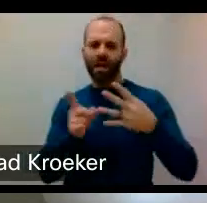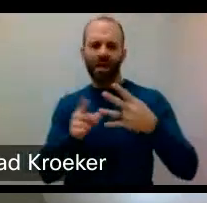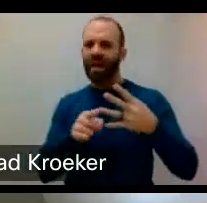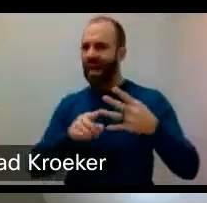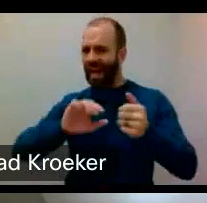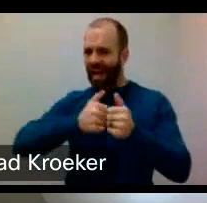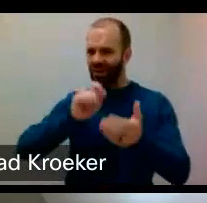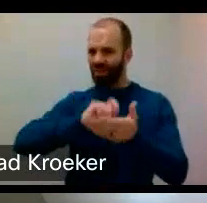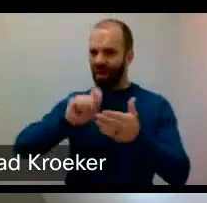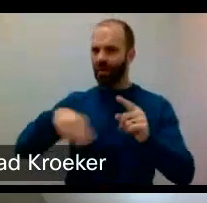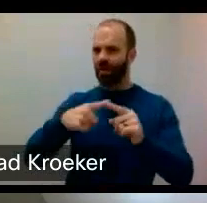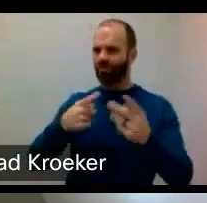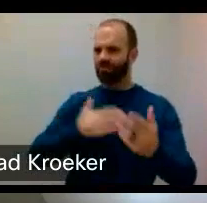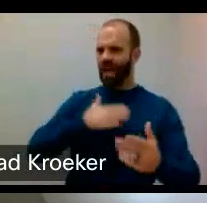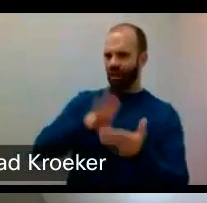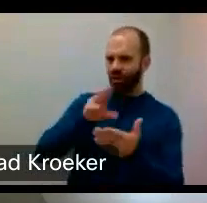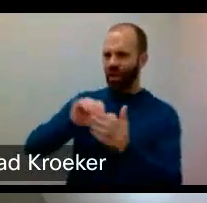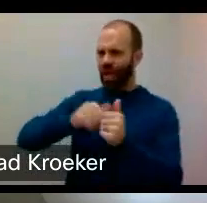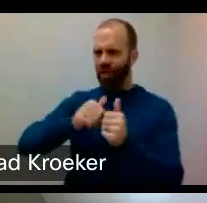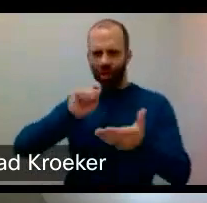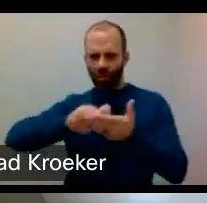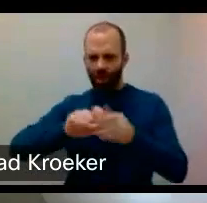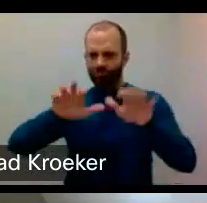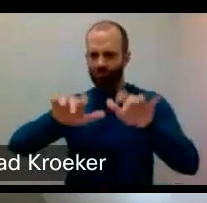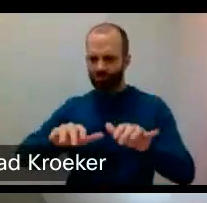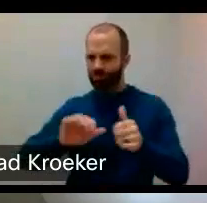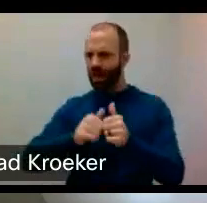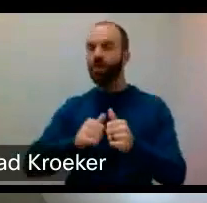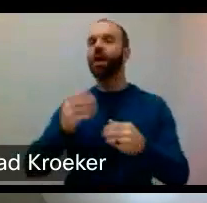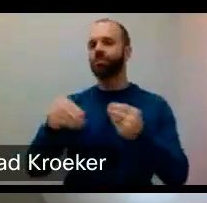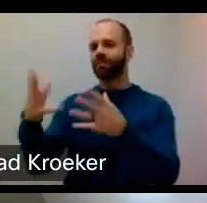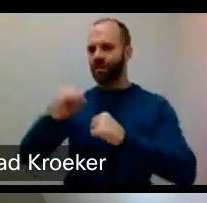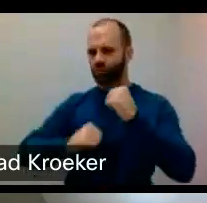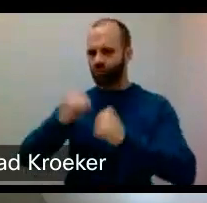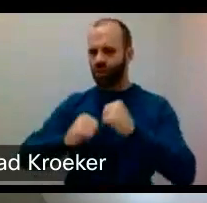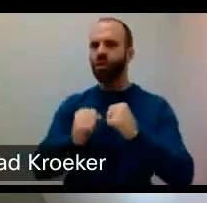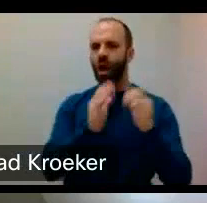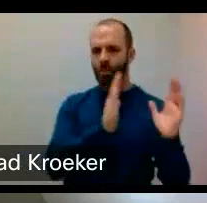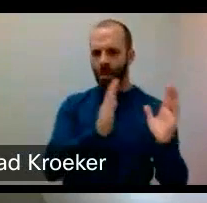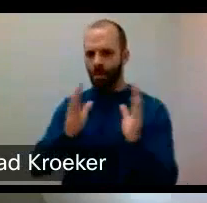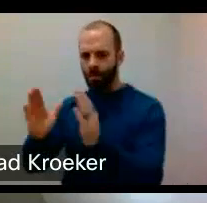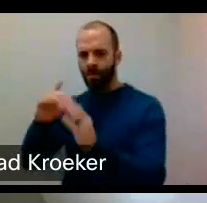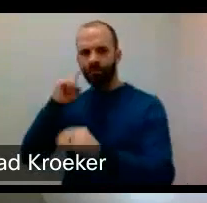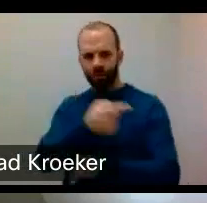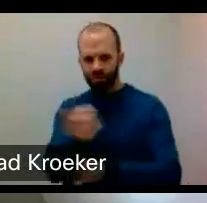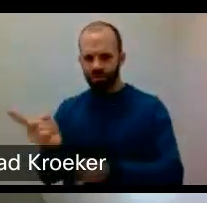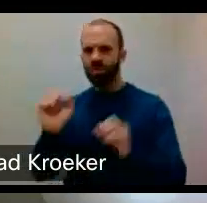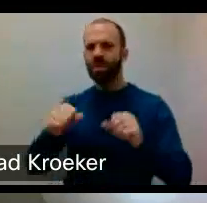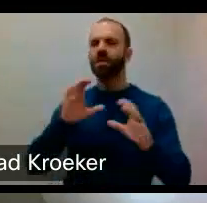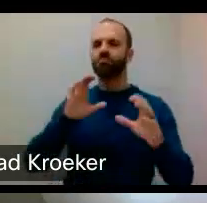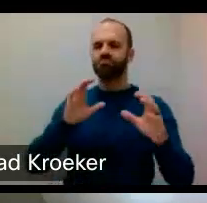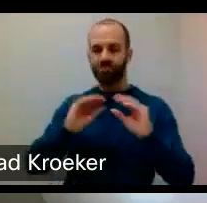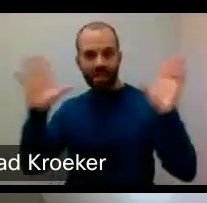write about what you've learned? Of course, the structure, I'll provide a structure for how you can